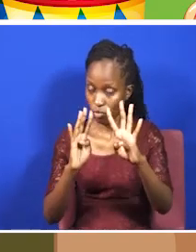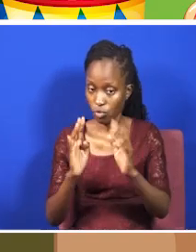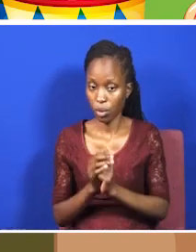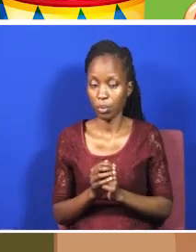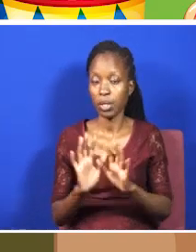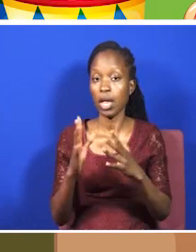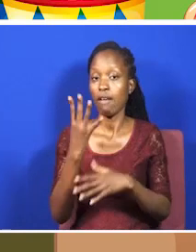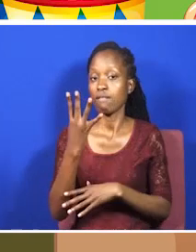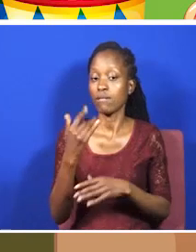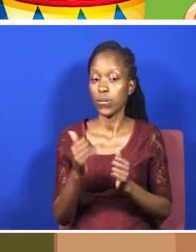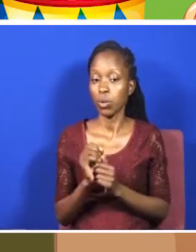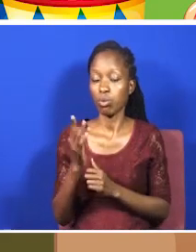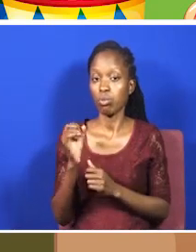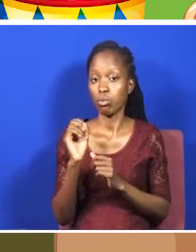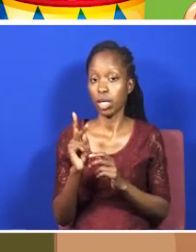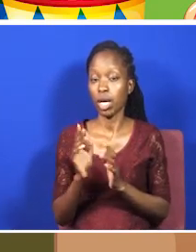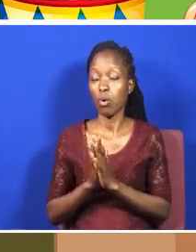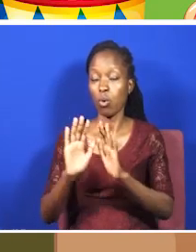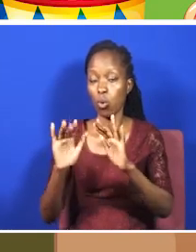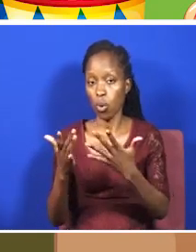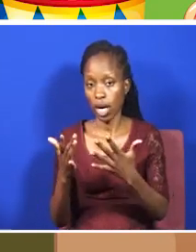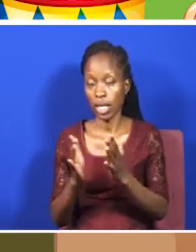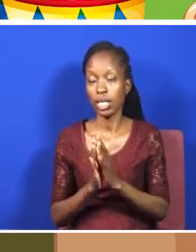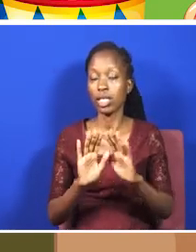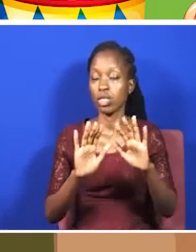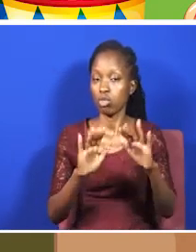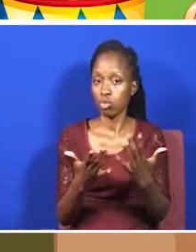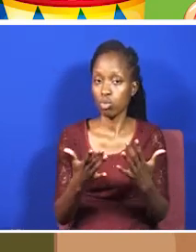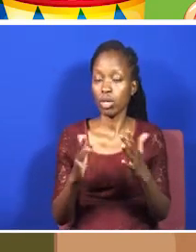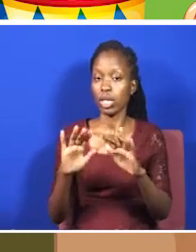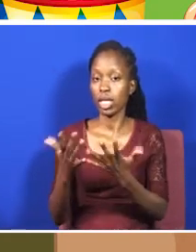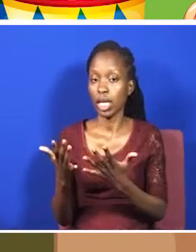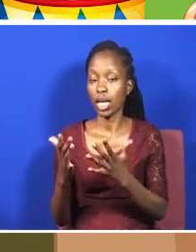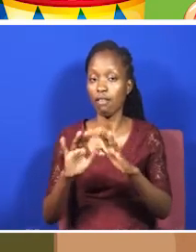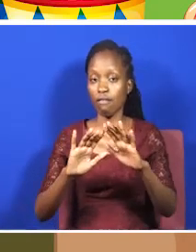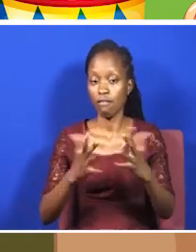1, 2, 3, 4, 5. How many? 4? All right, so we'll give them 4 claps.